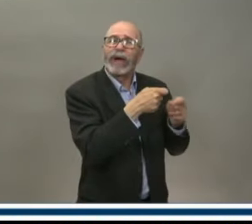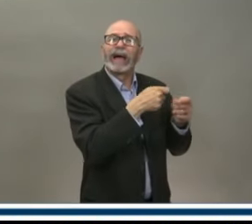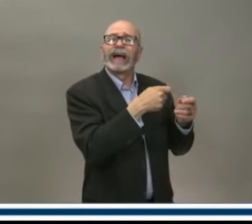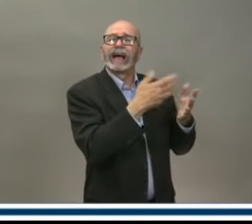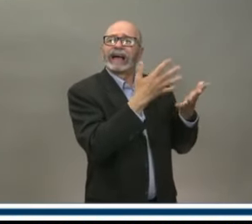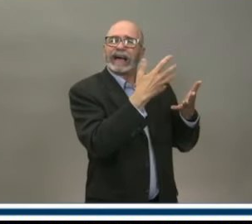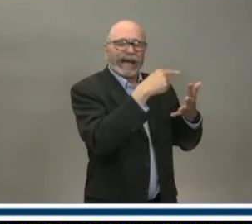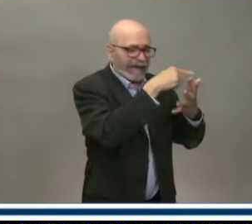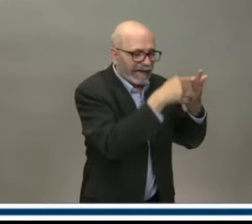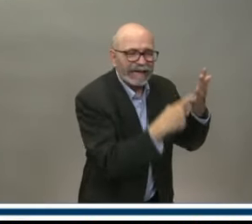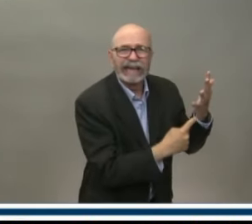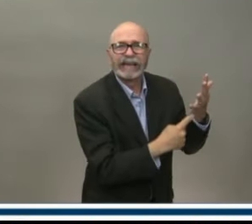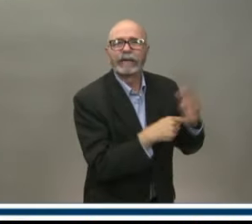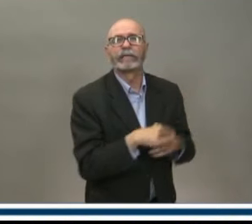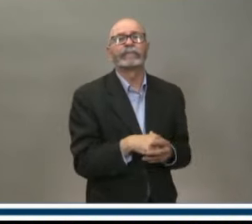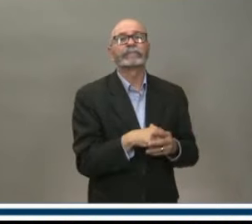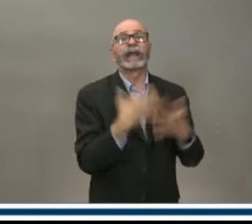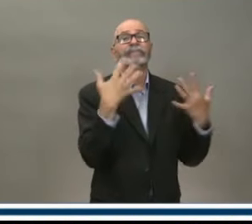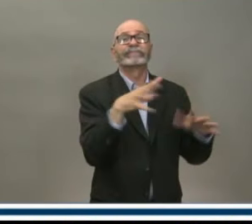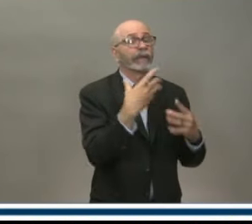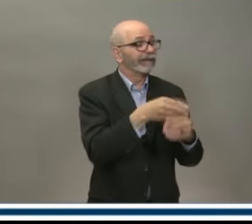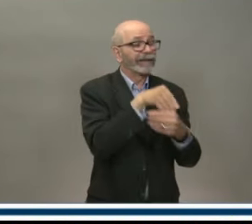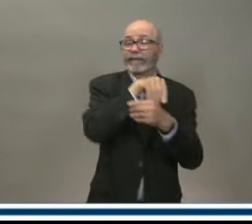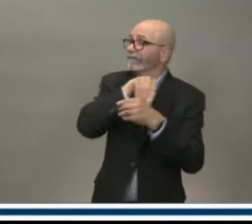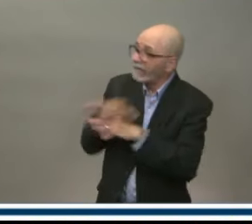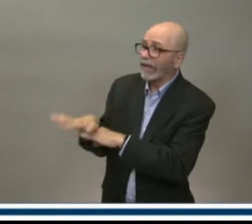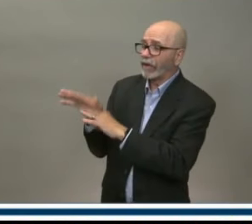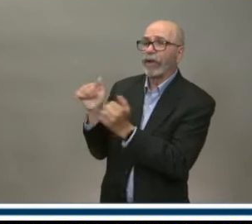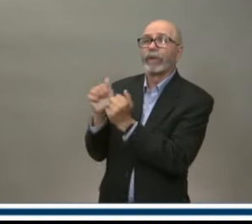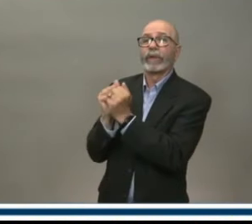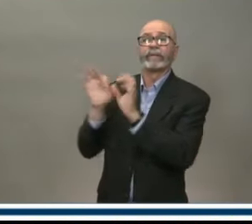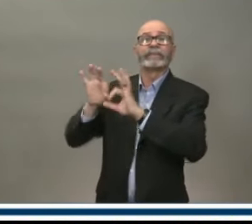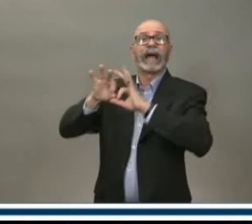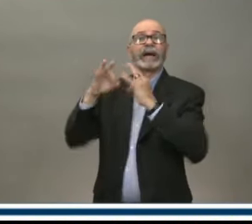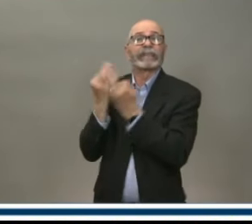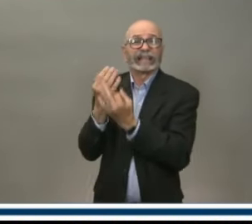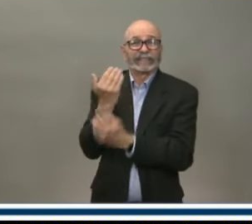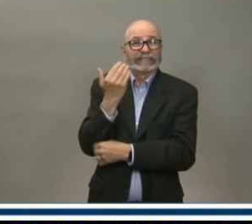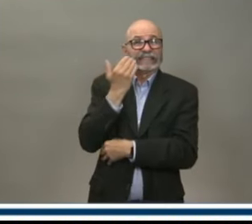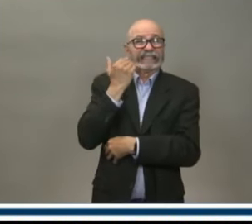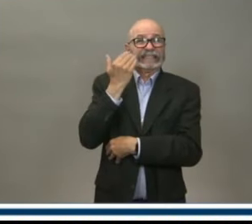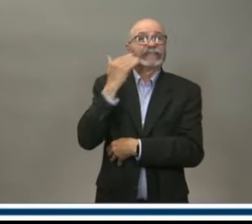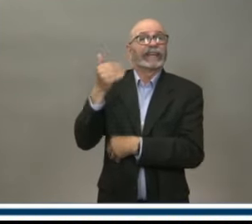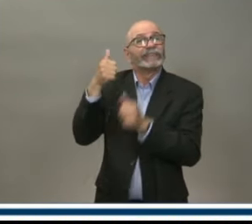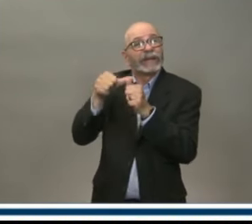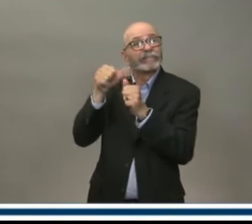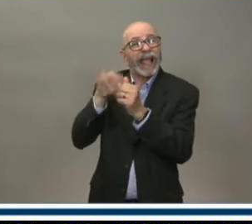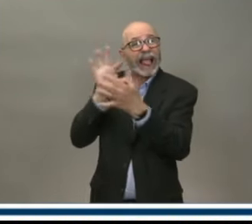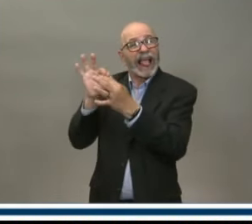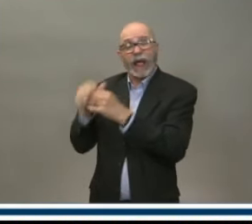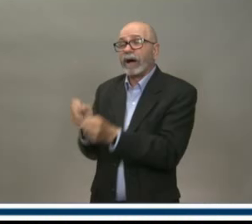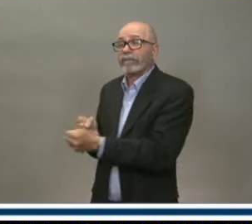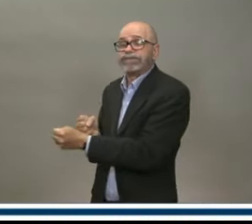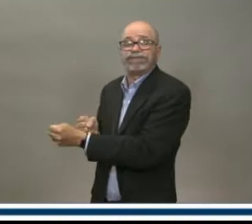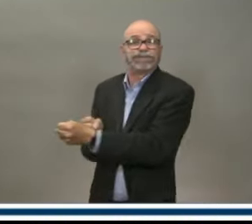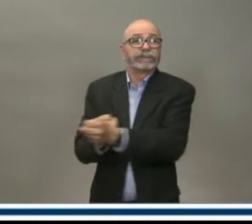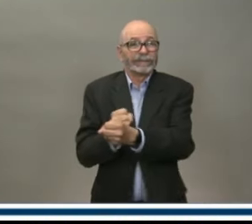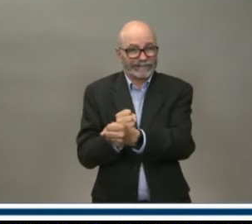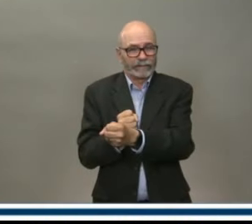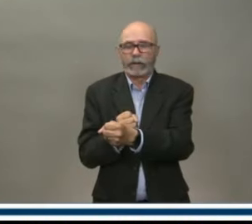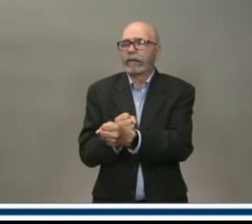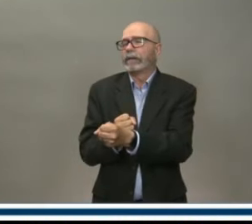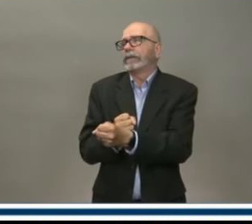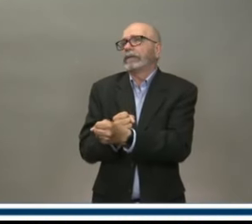families of those who died over the weekend's tragedy. This is a difficult time to mourn